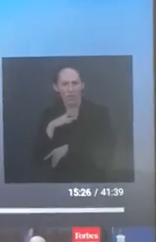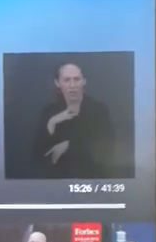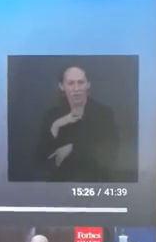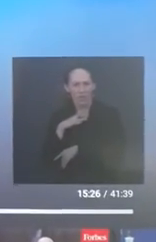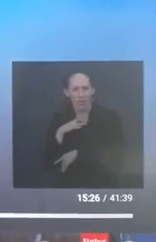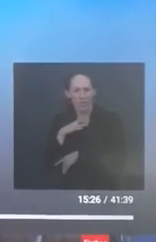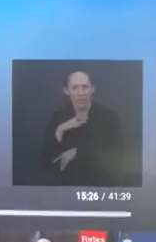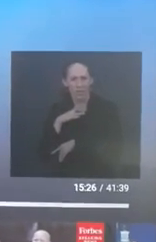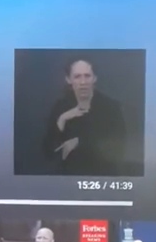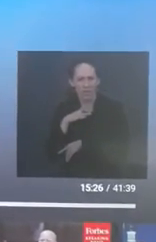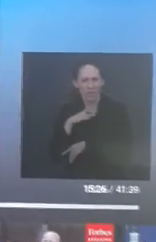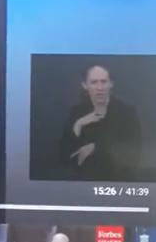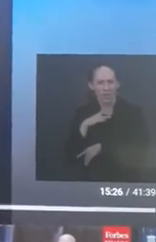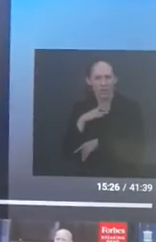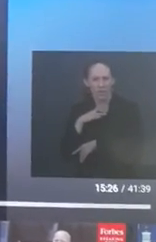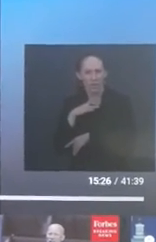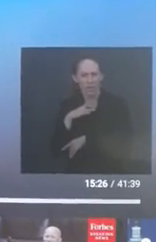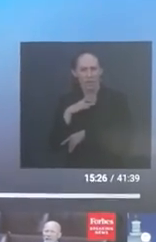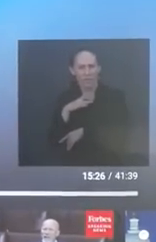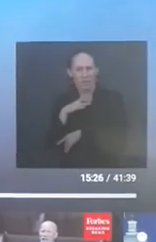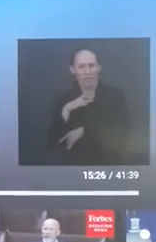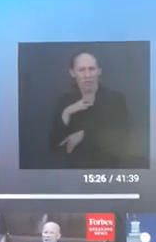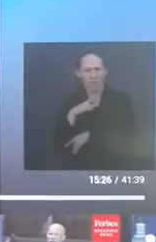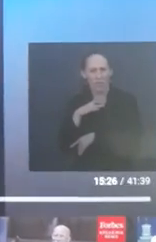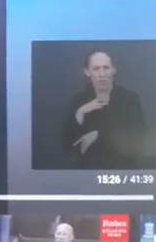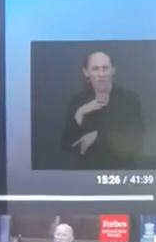the Joseph Goebbels of the 21st century.